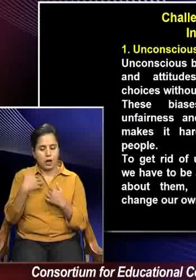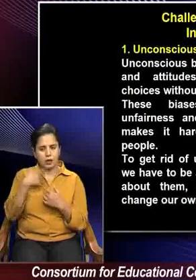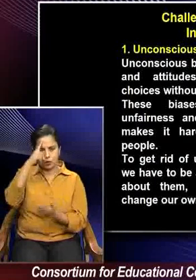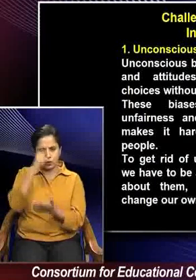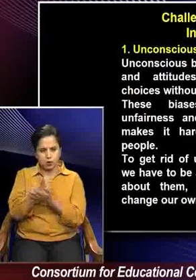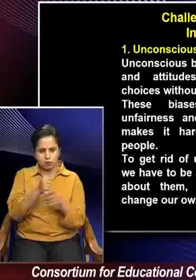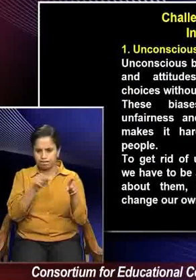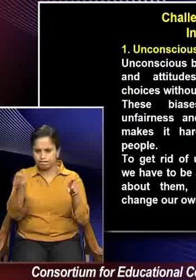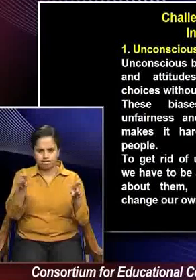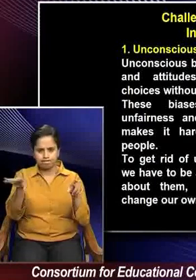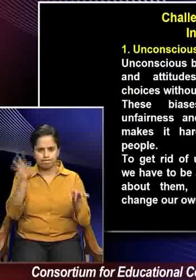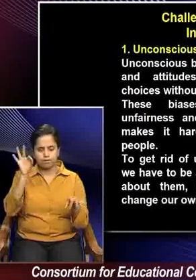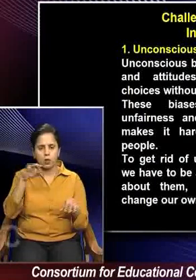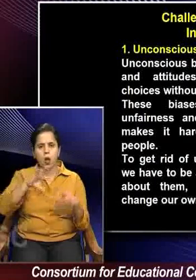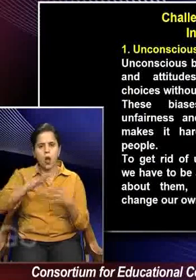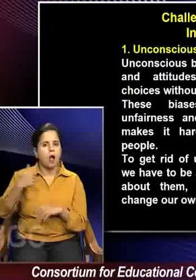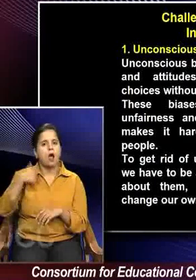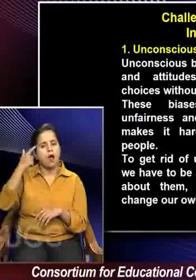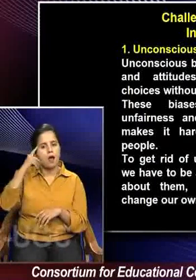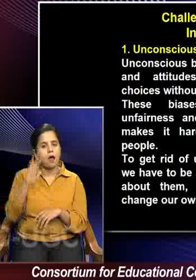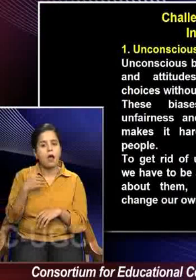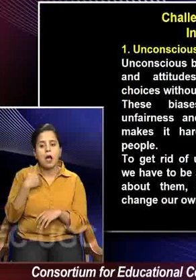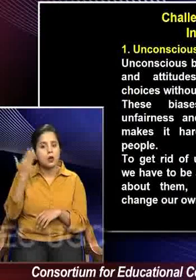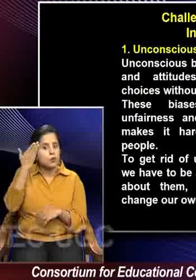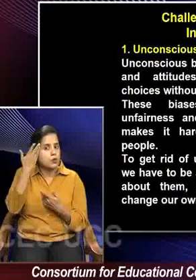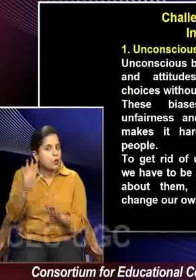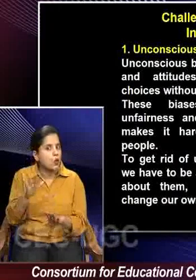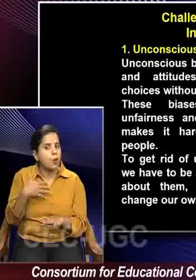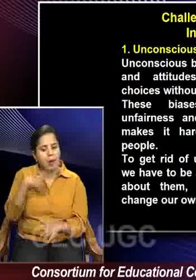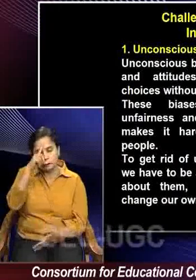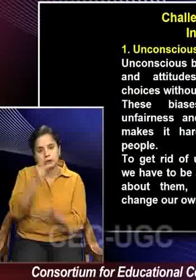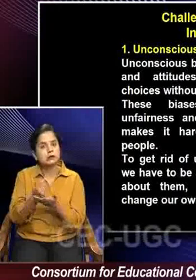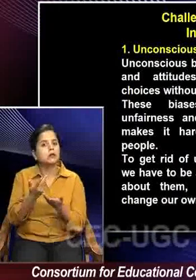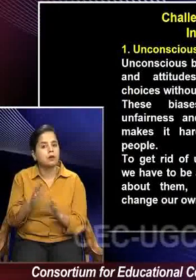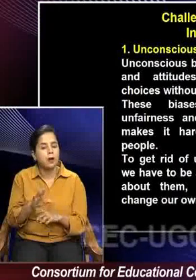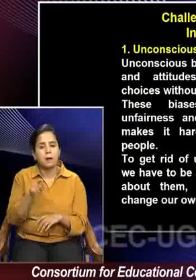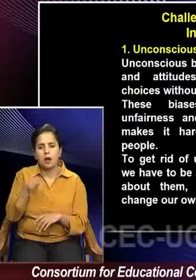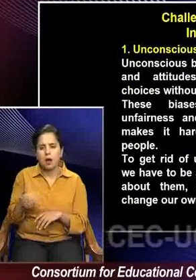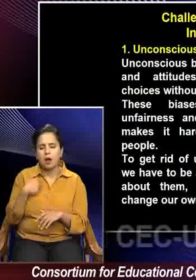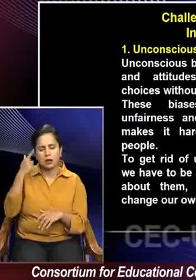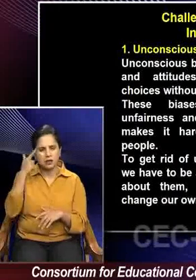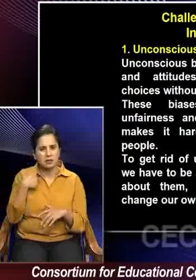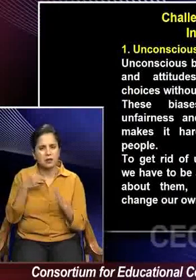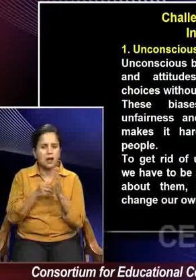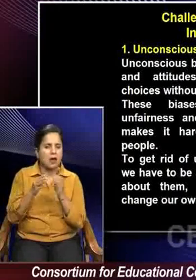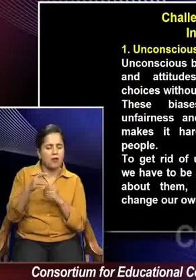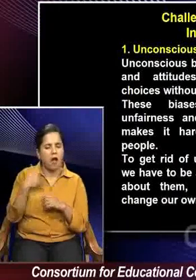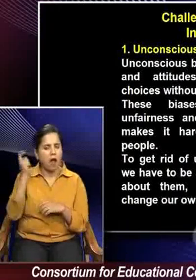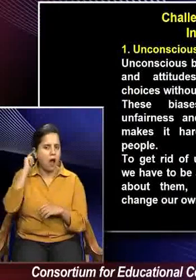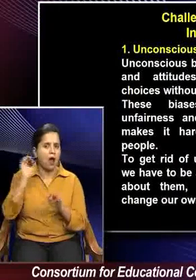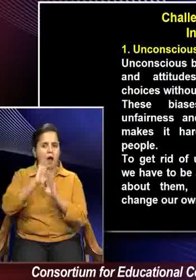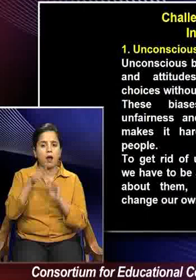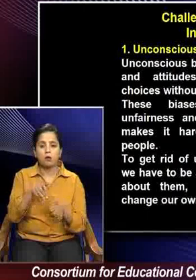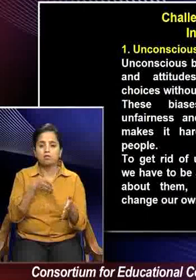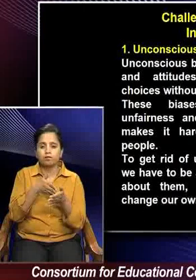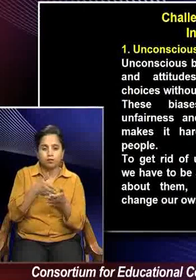choices without our even knowing it. Now, these barriers and biases can